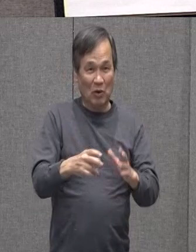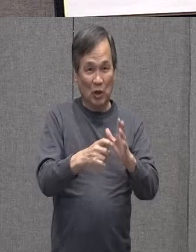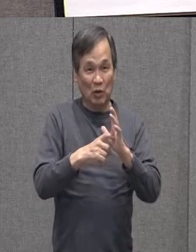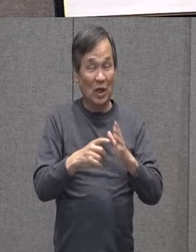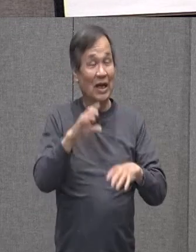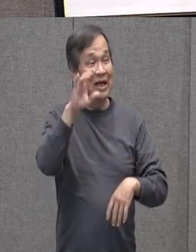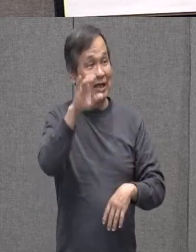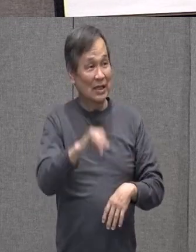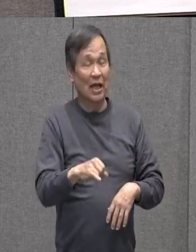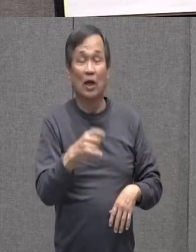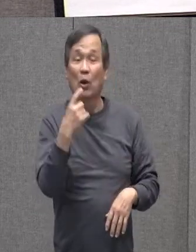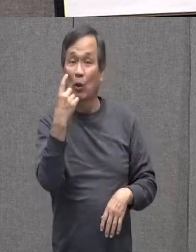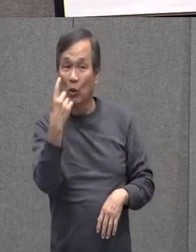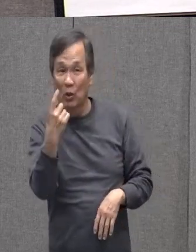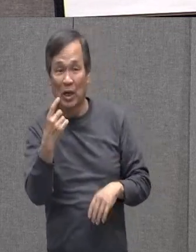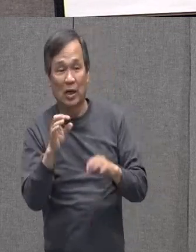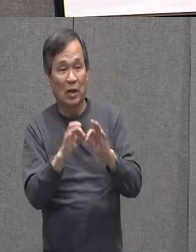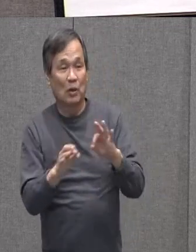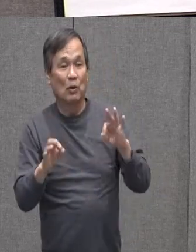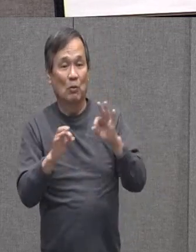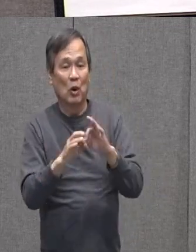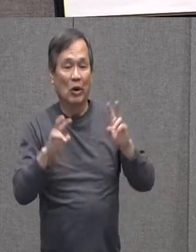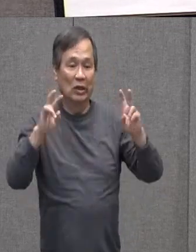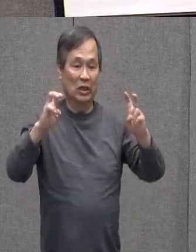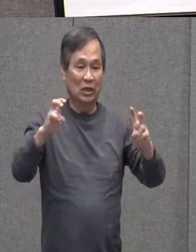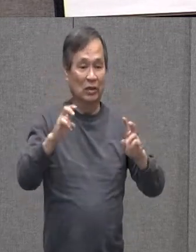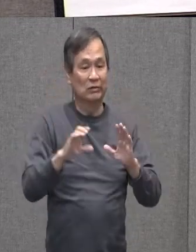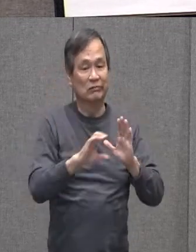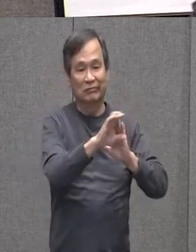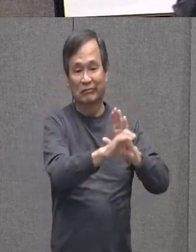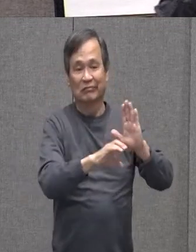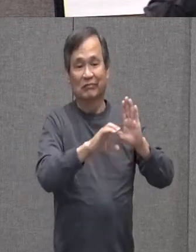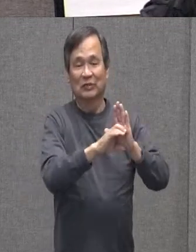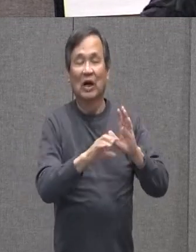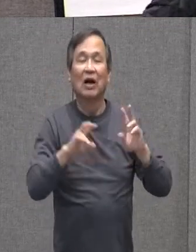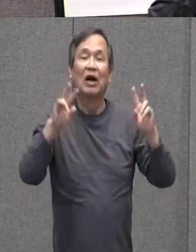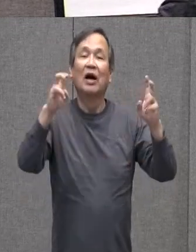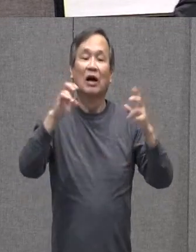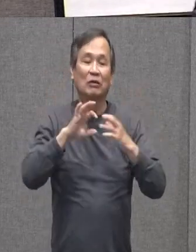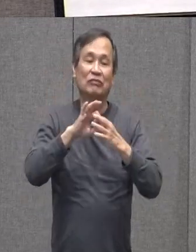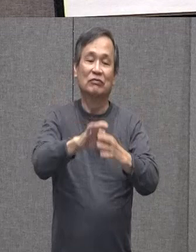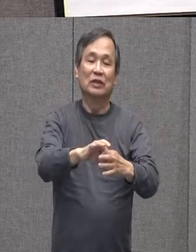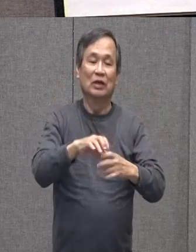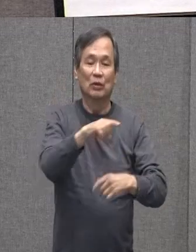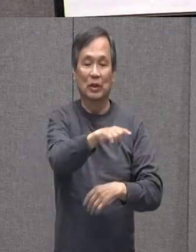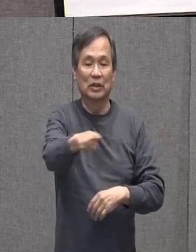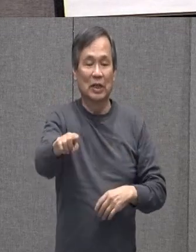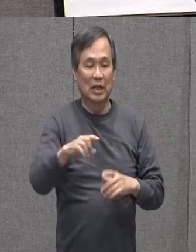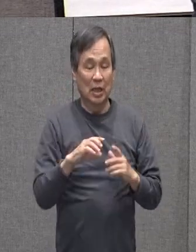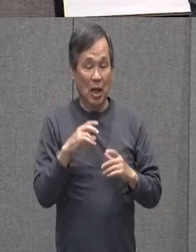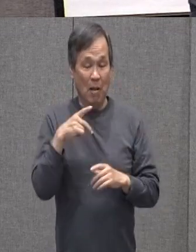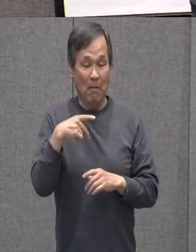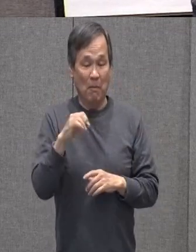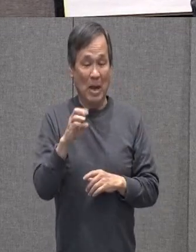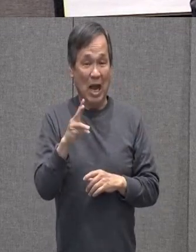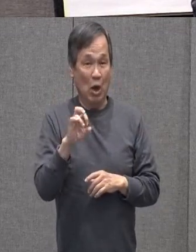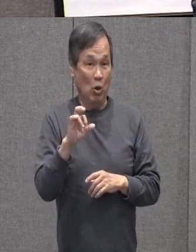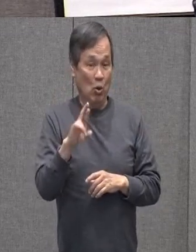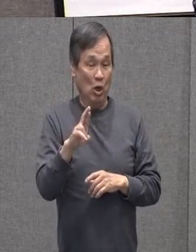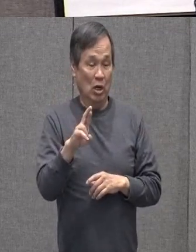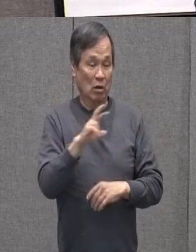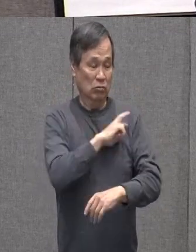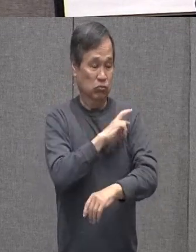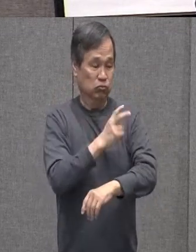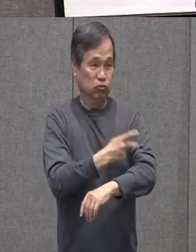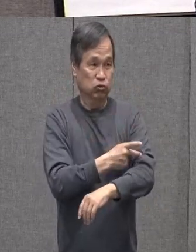one of the characteristics that we are also going to be talking about today. Yay. Is so we're the on power, the right pathway. The power that the robot uses